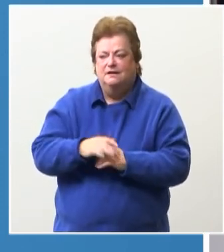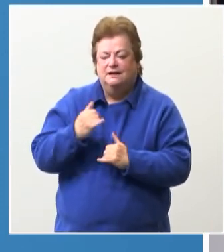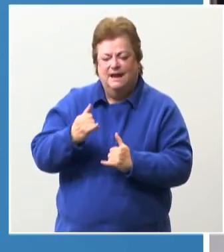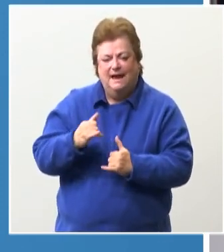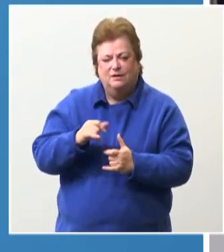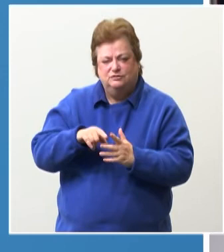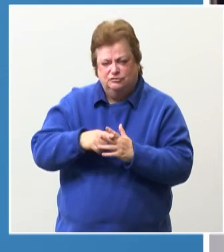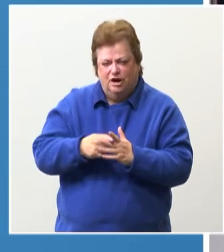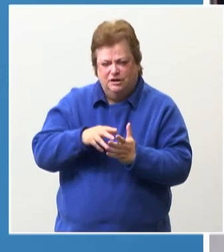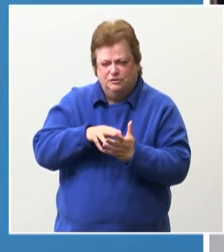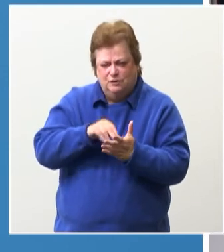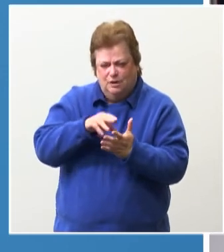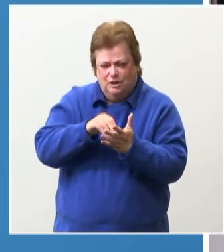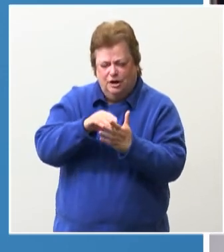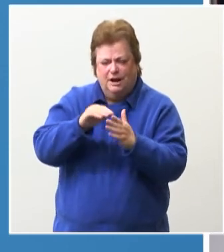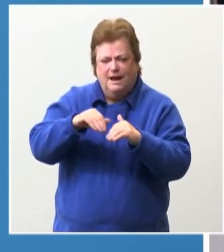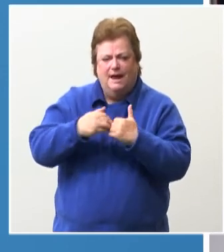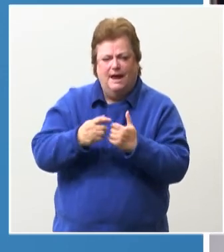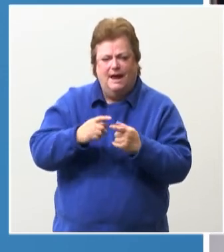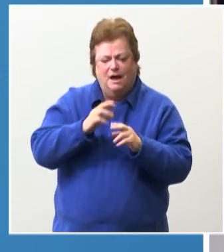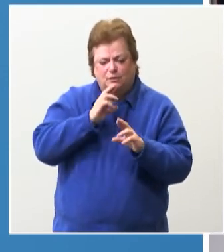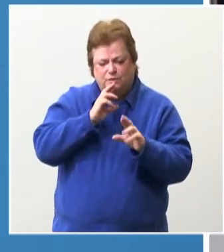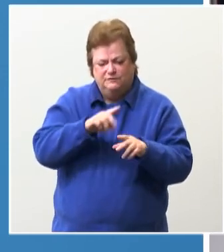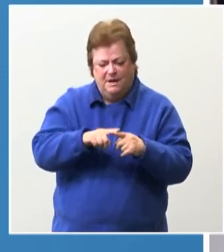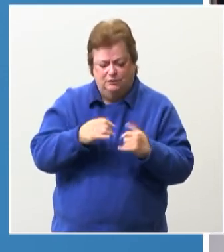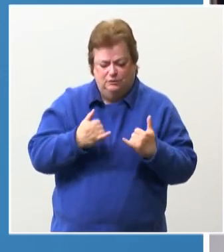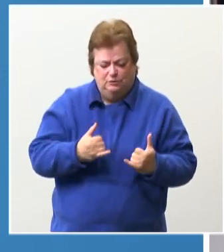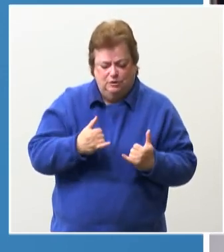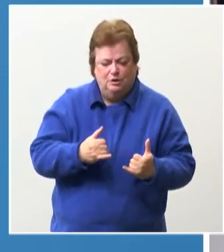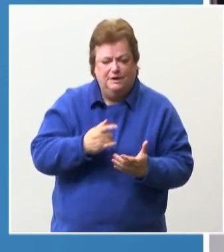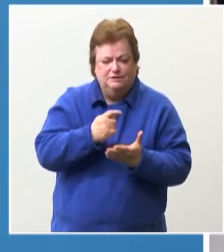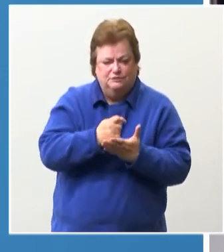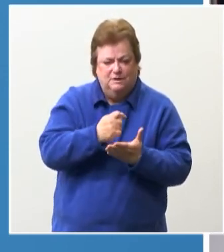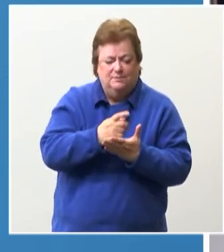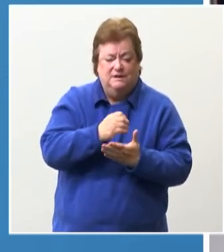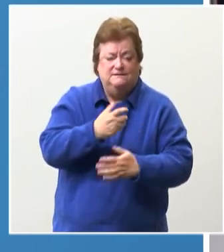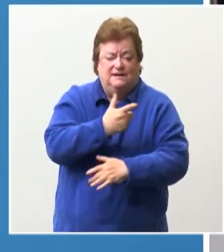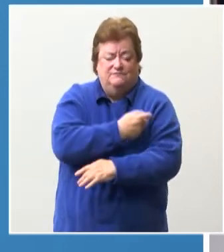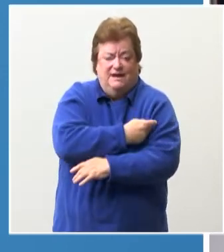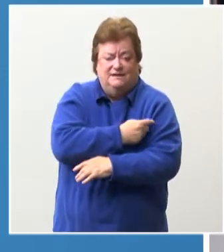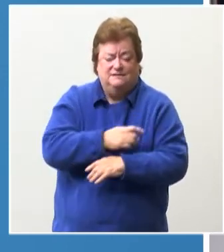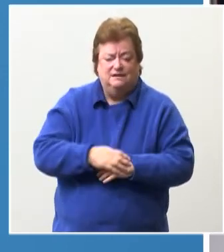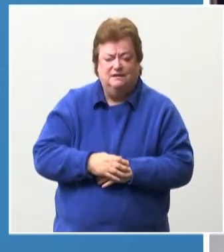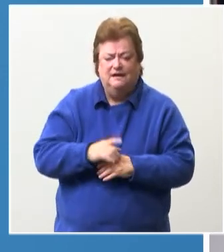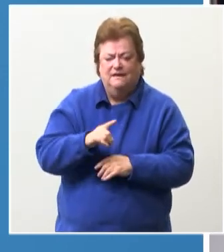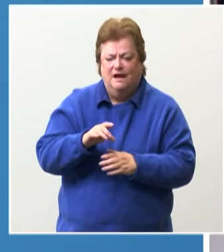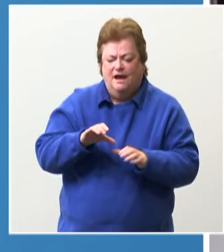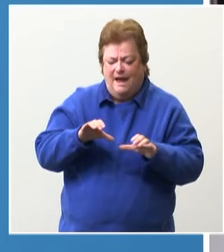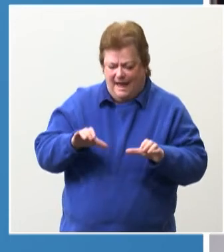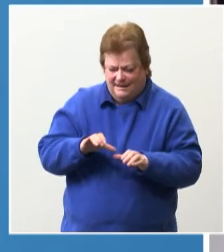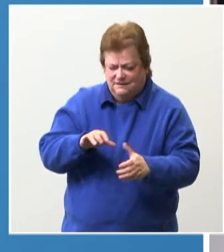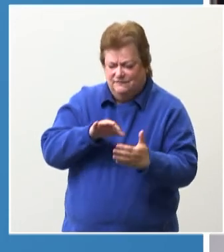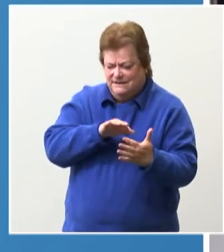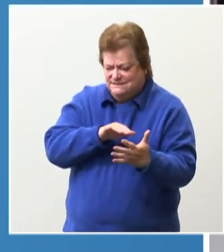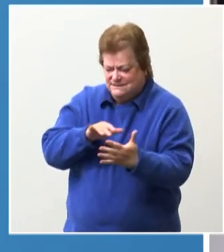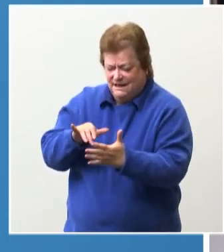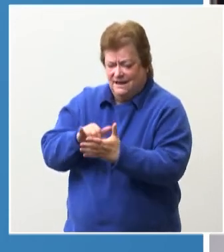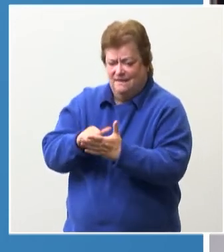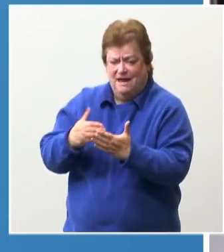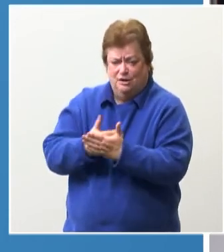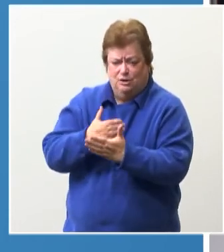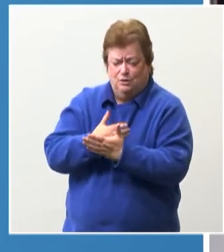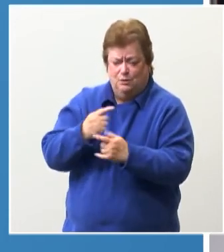learn how it may respond to current treatments and vaccines. They're actively studying the new variant and